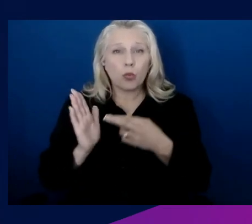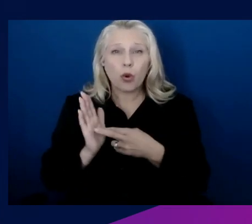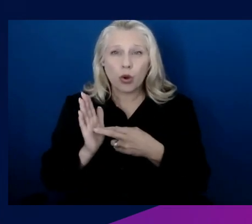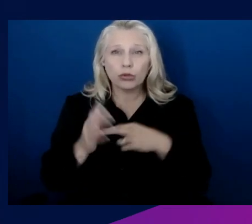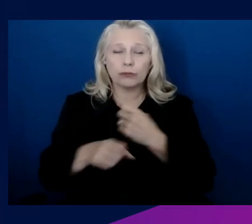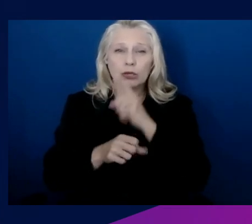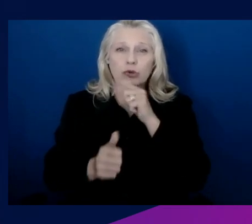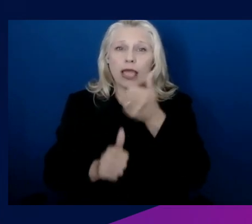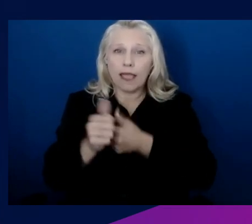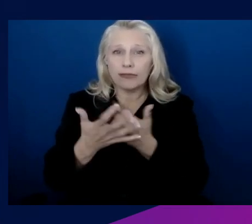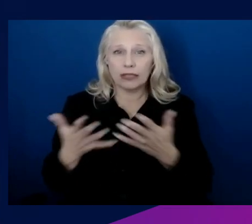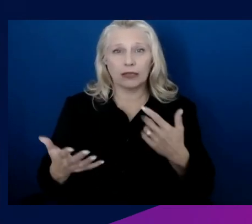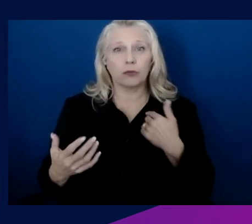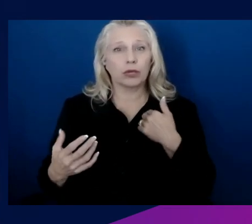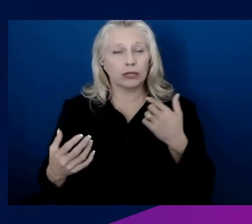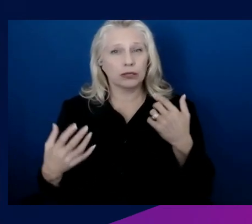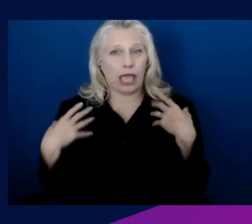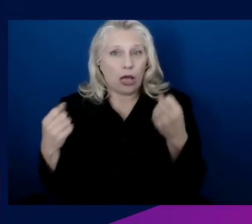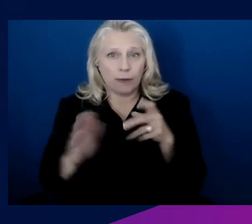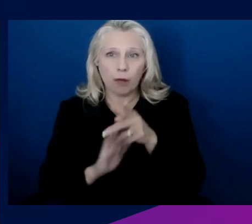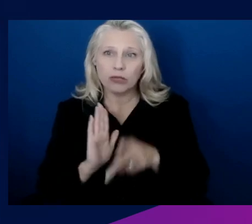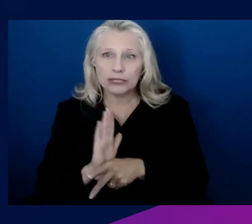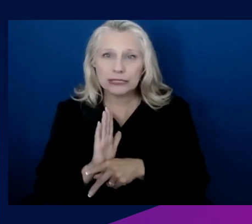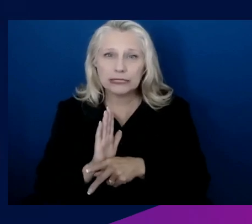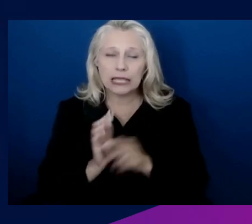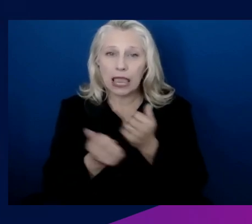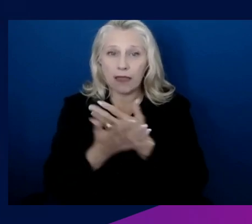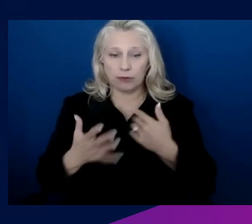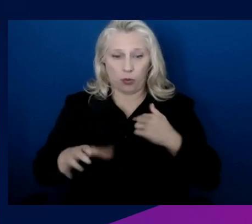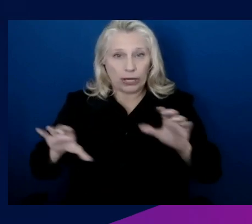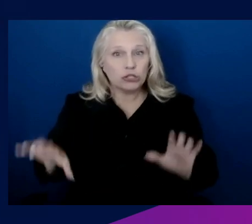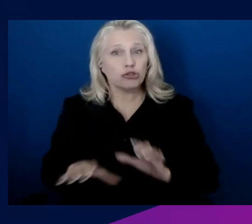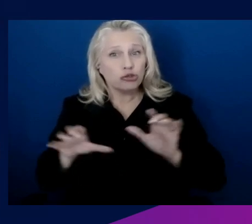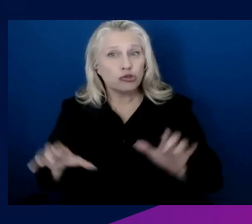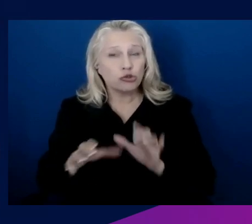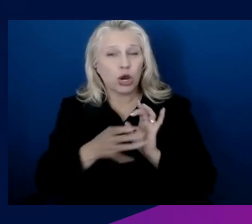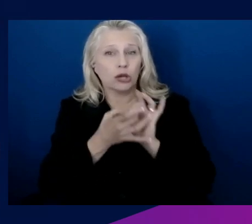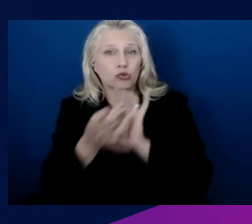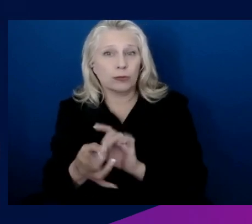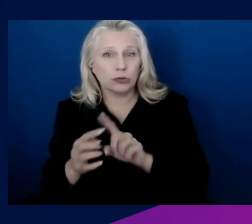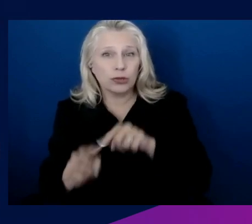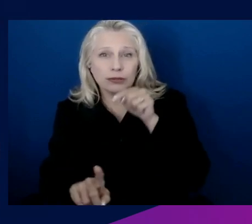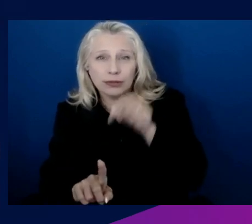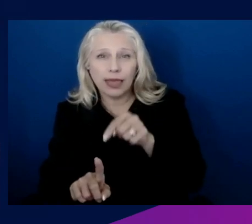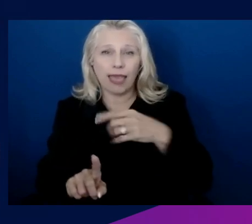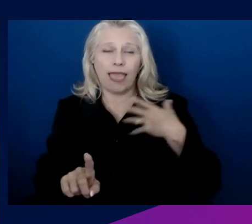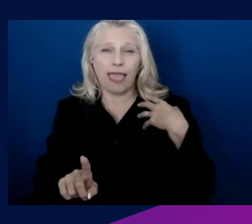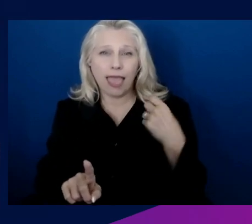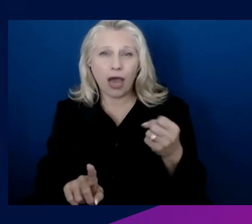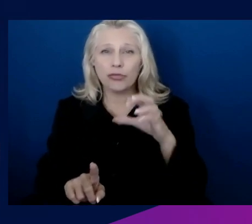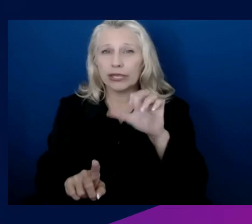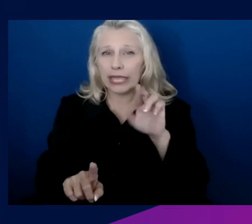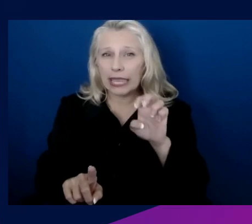everything we do contributes to the health and care of our